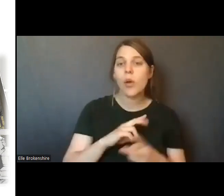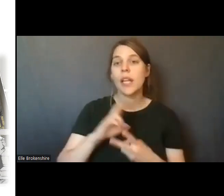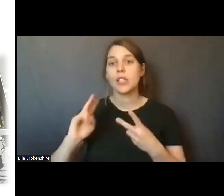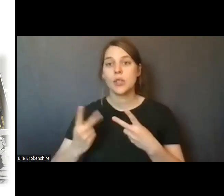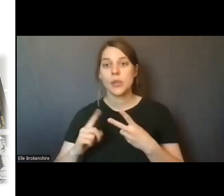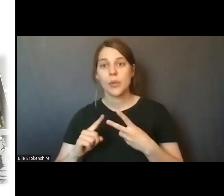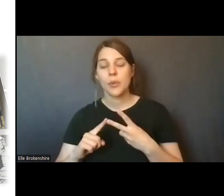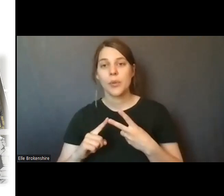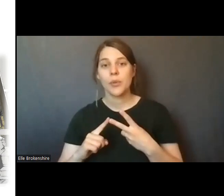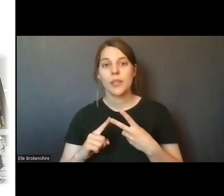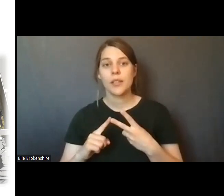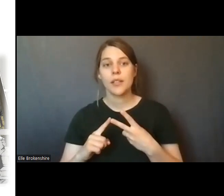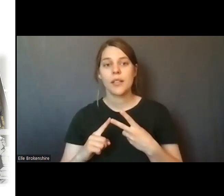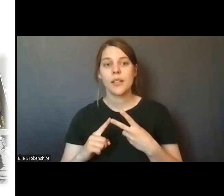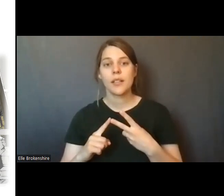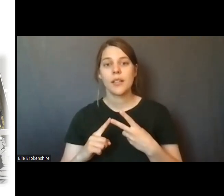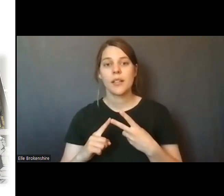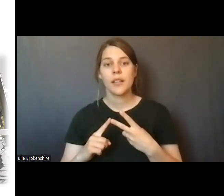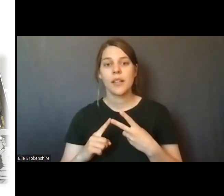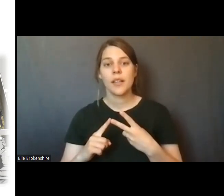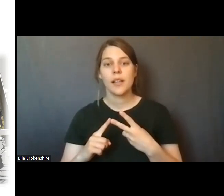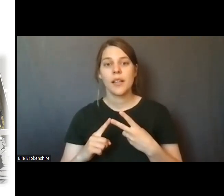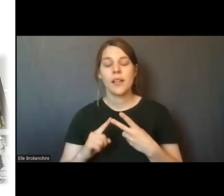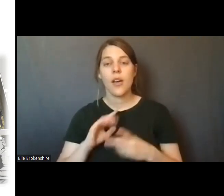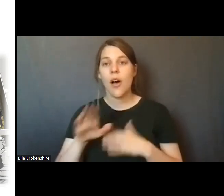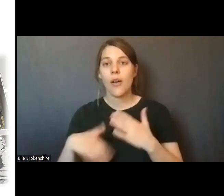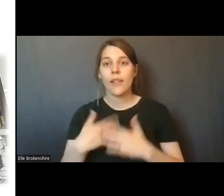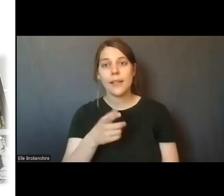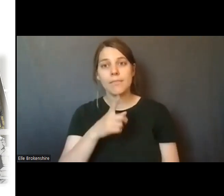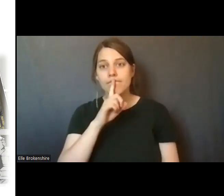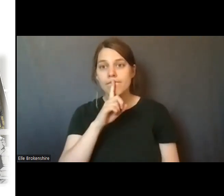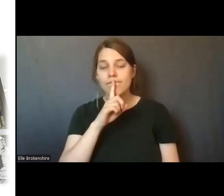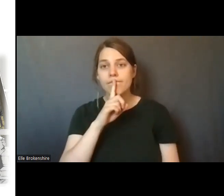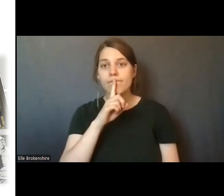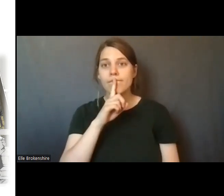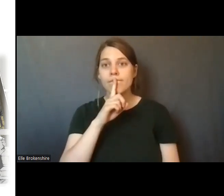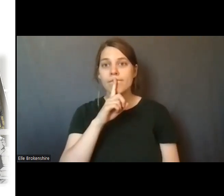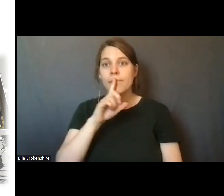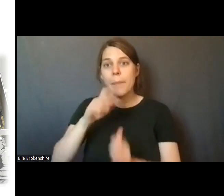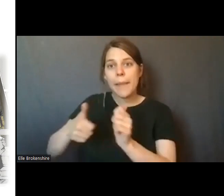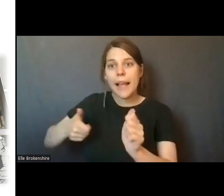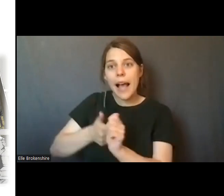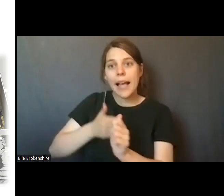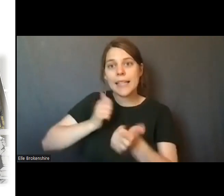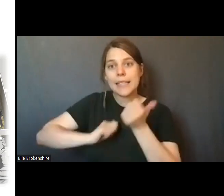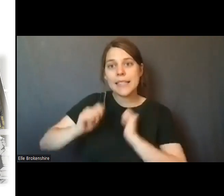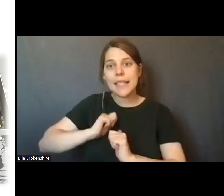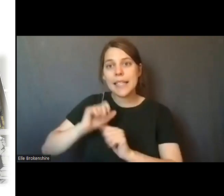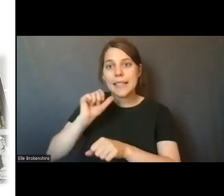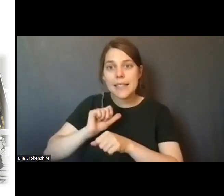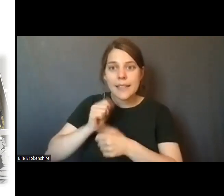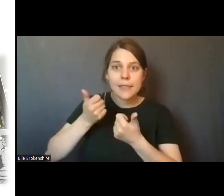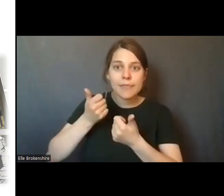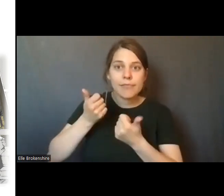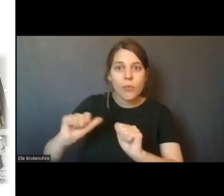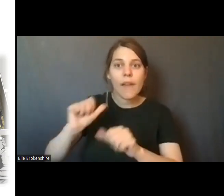also, just the untold, efforts that go on behind the scenes that folks don't always have visibility in.